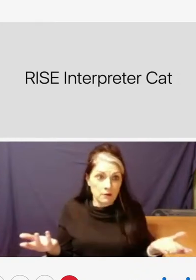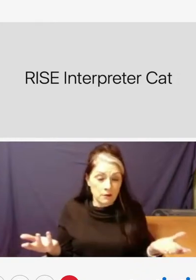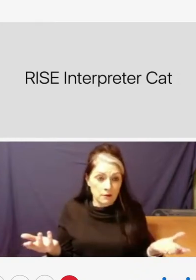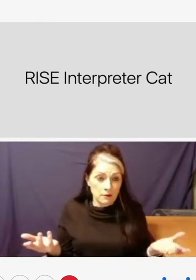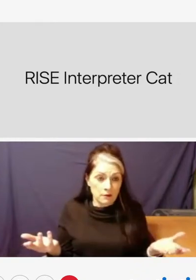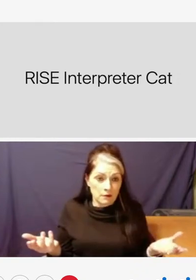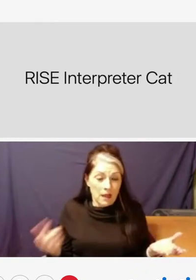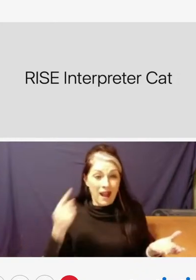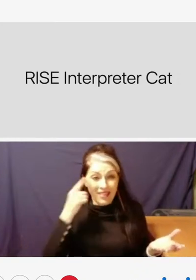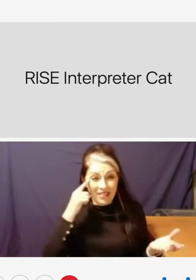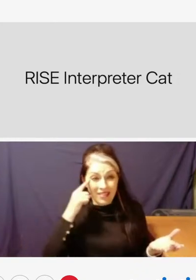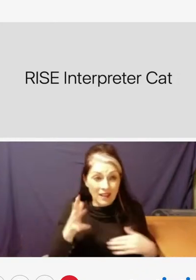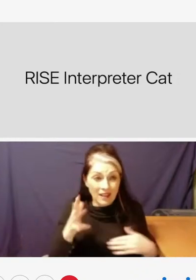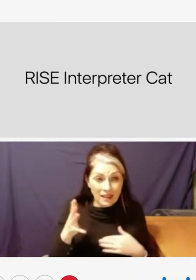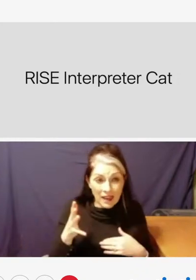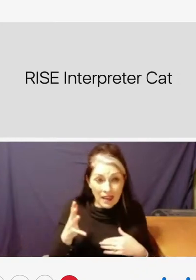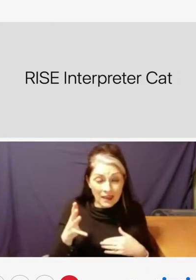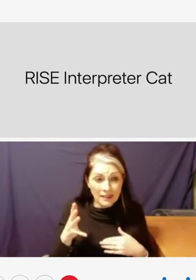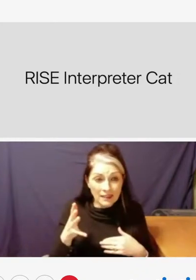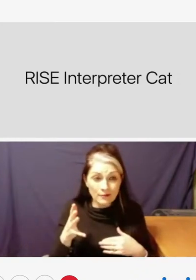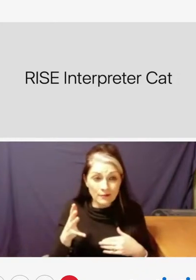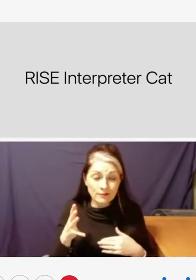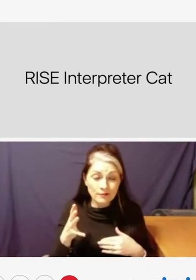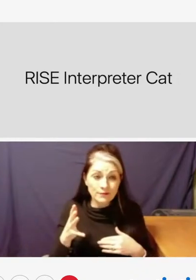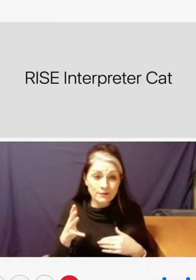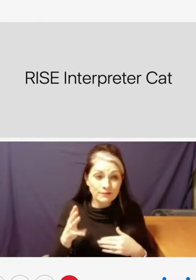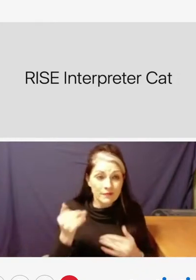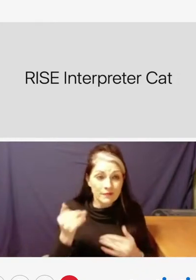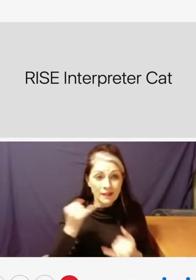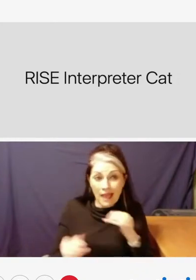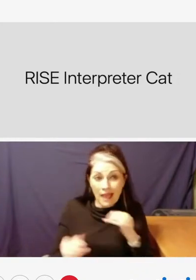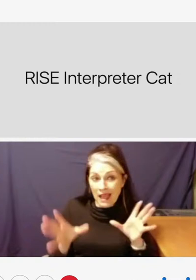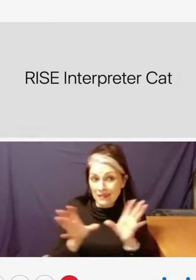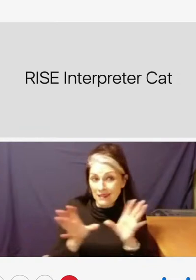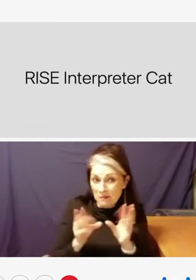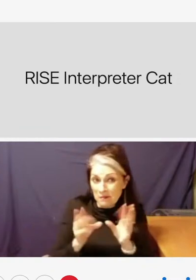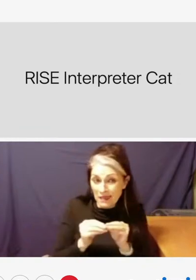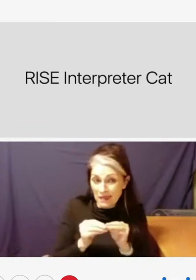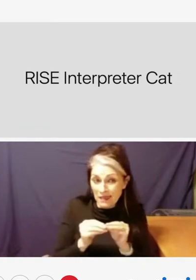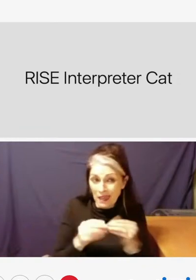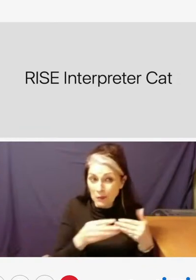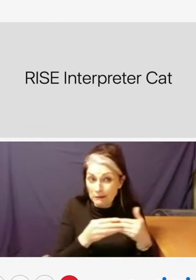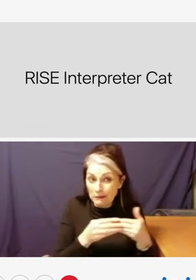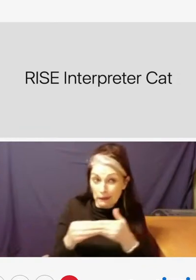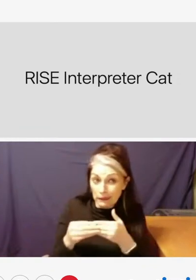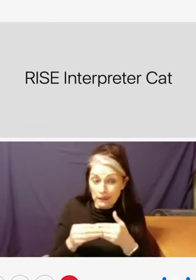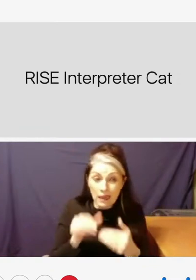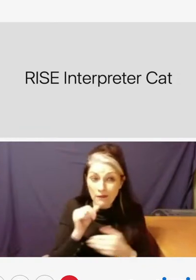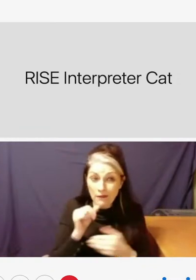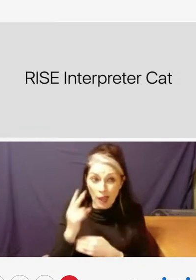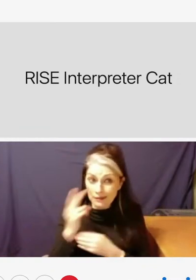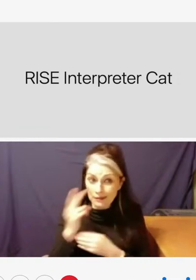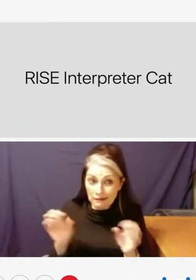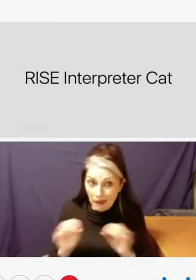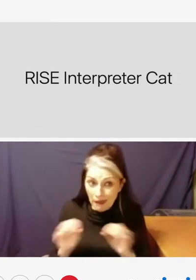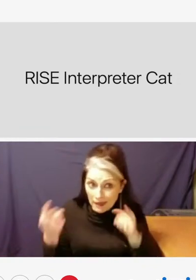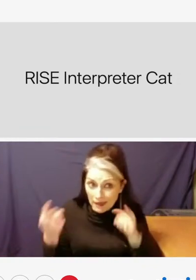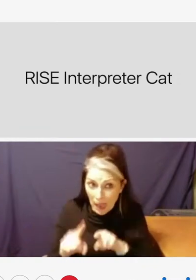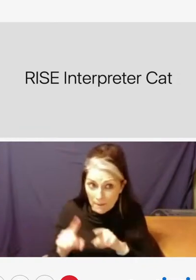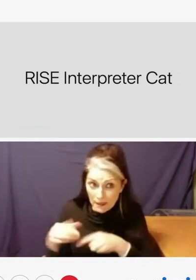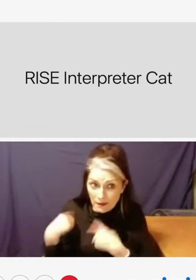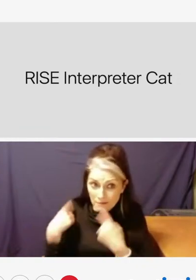to this last board me meeting um and I haven't seen anything done yet I am working with Dr Peterson